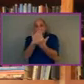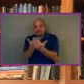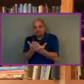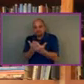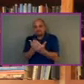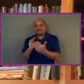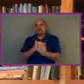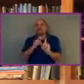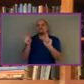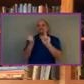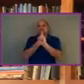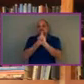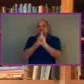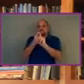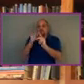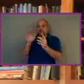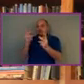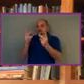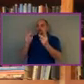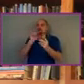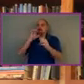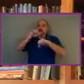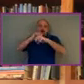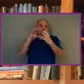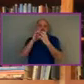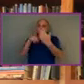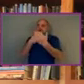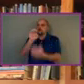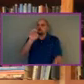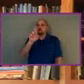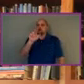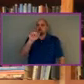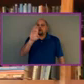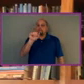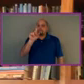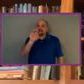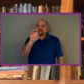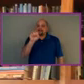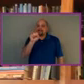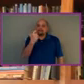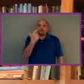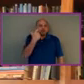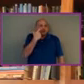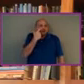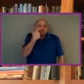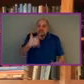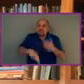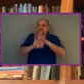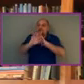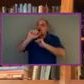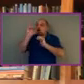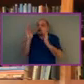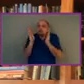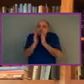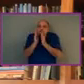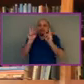first target is called Eurybates, and we recently discovered an approximately 1 kilometer size moon